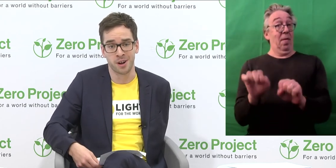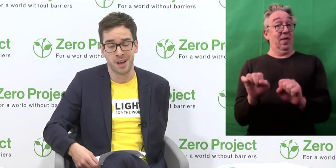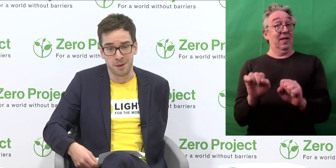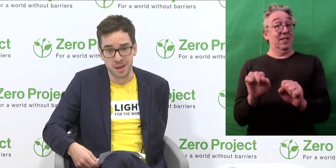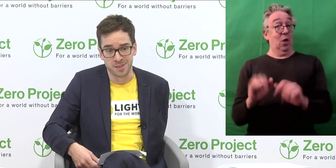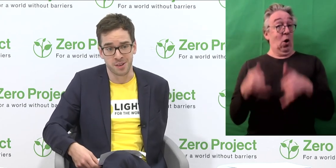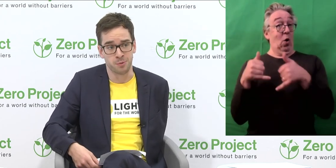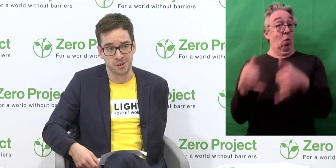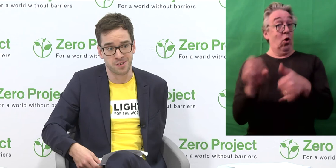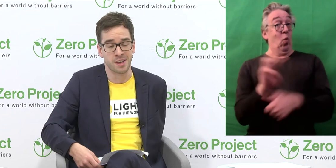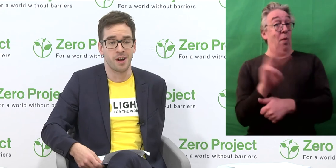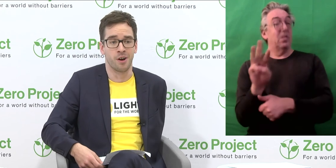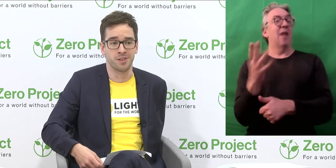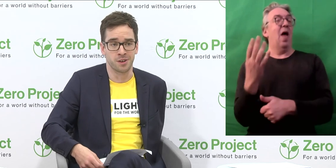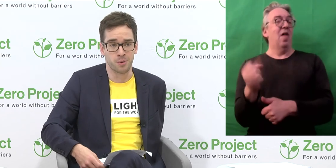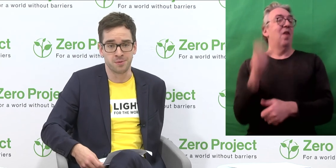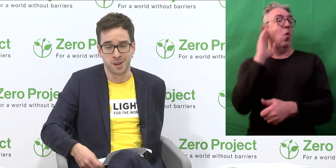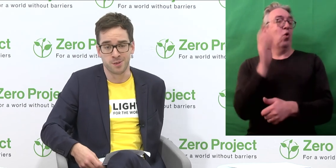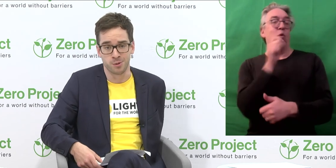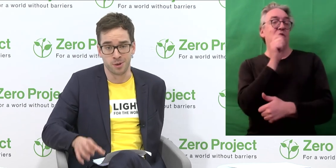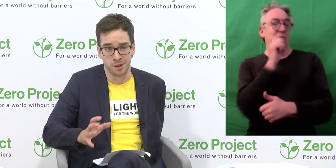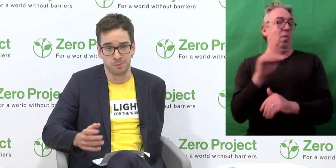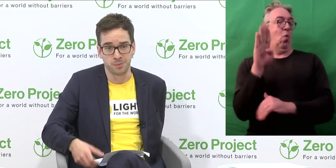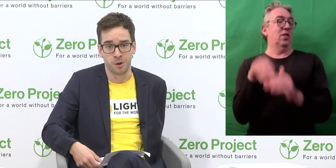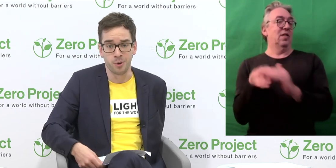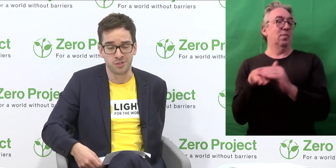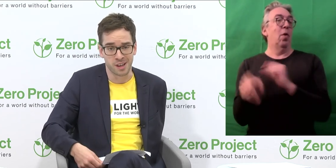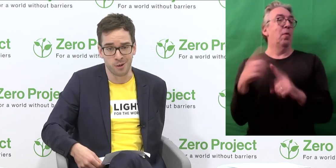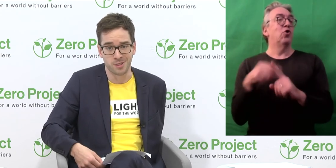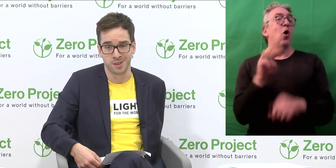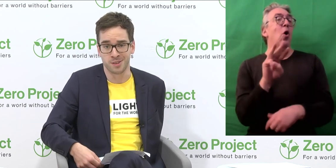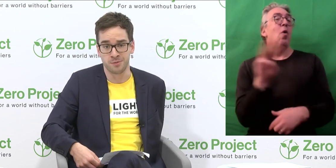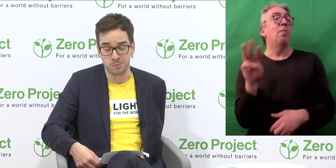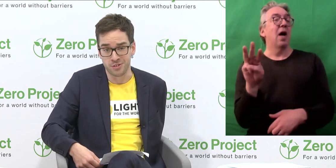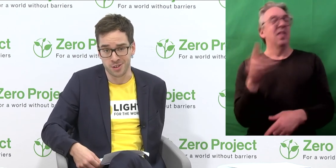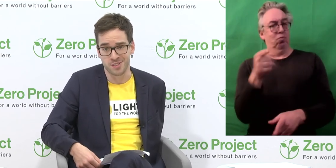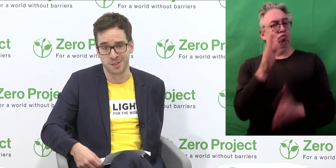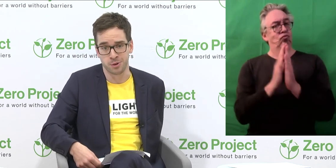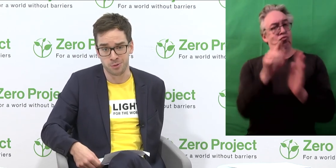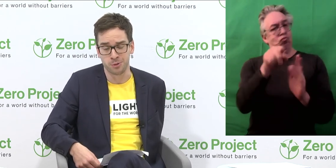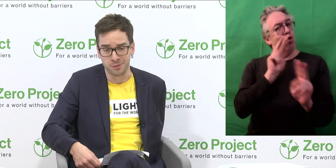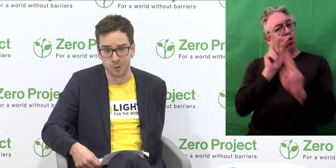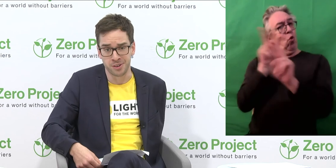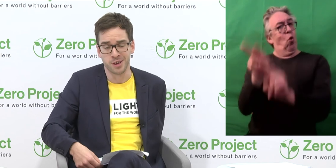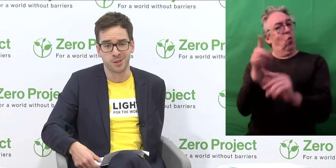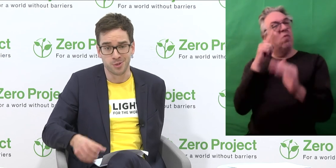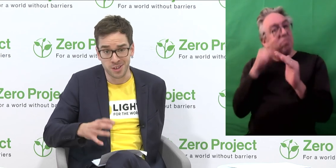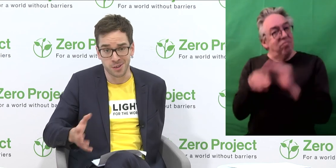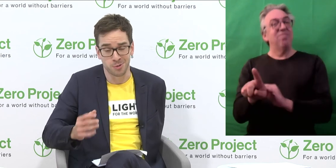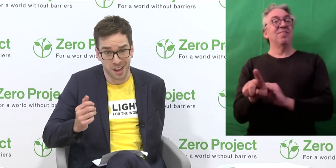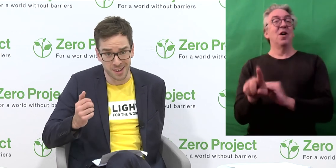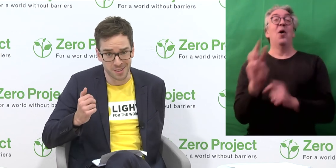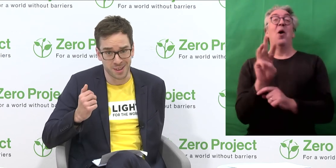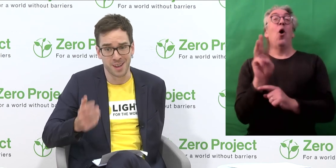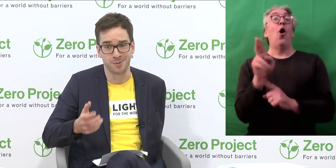our amazing winners on the website. So go and check out the informations, and we're looking forward to seeing